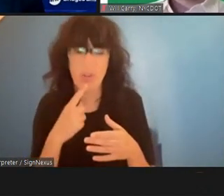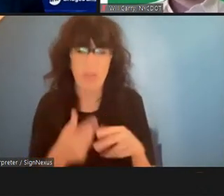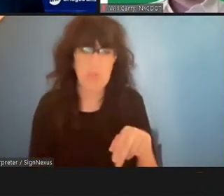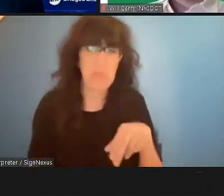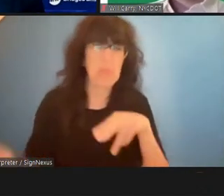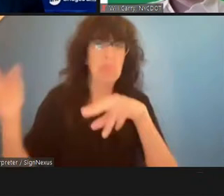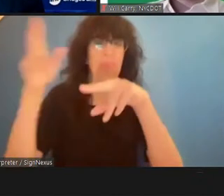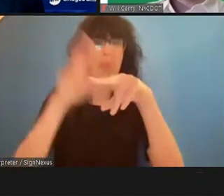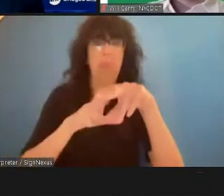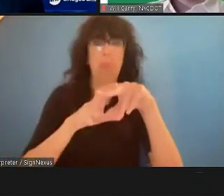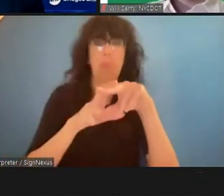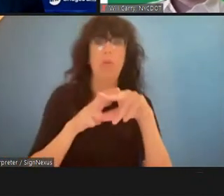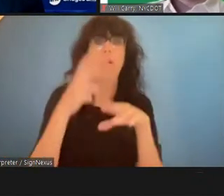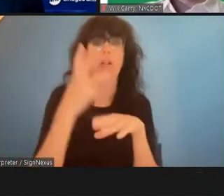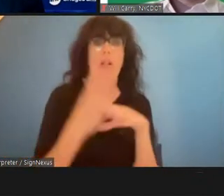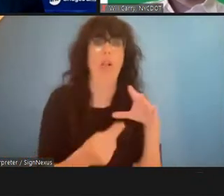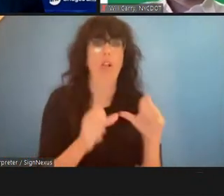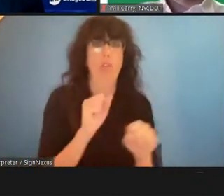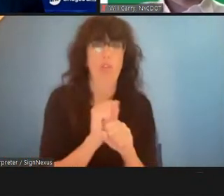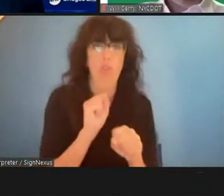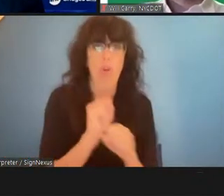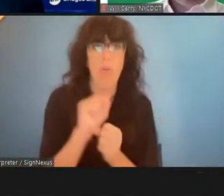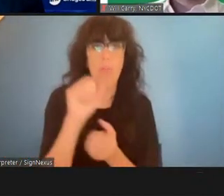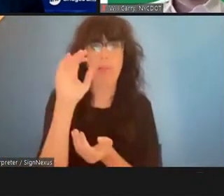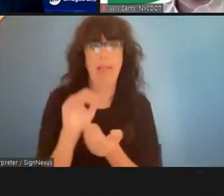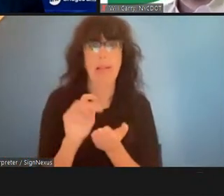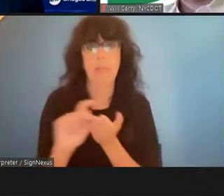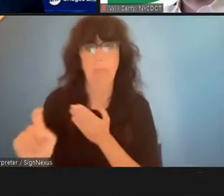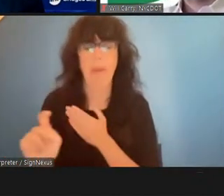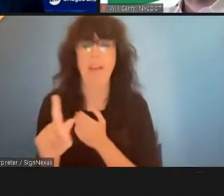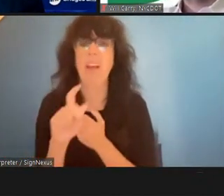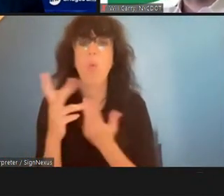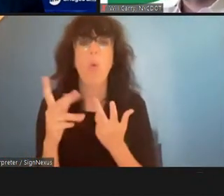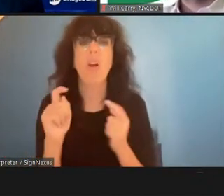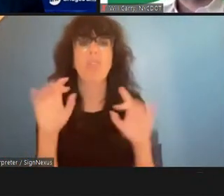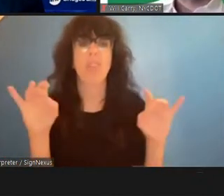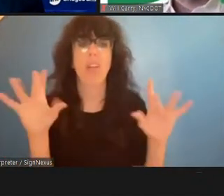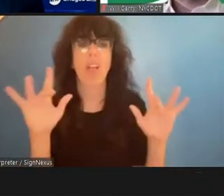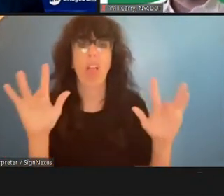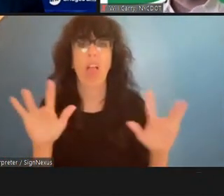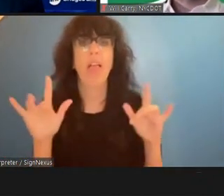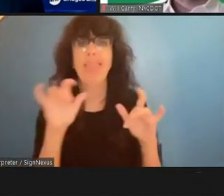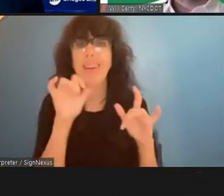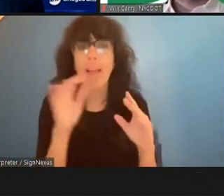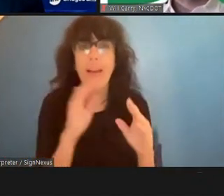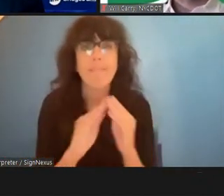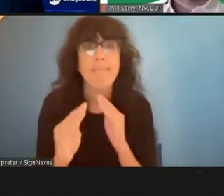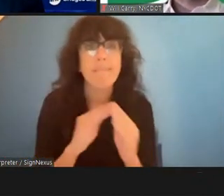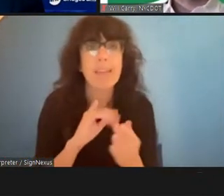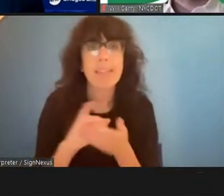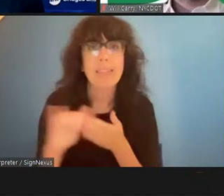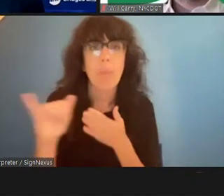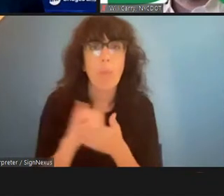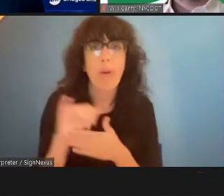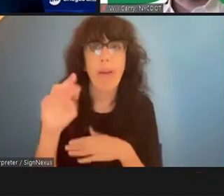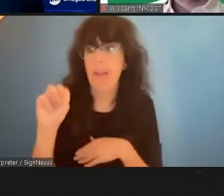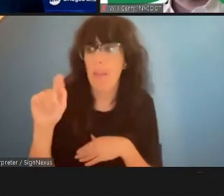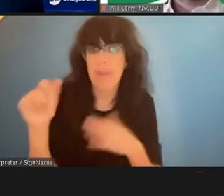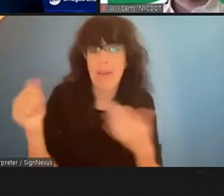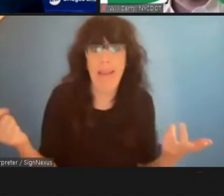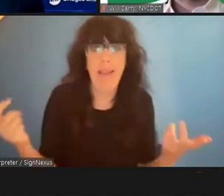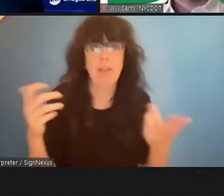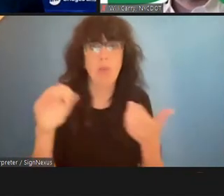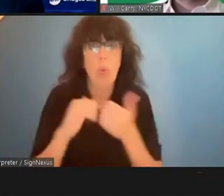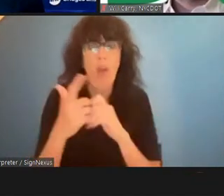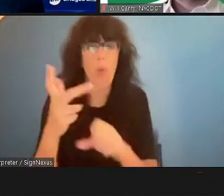less pay and loss of jobs and the pathetic part is mta has not fixed the subway system so how do they plan on getting everyone to